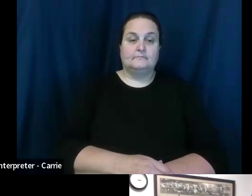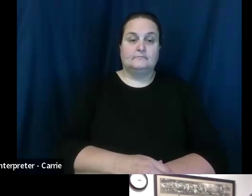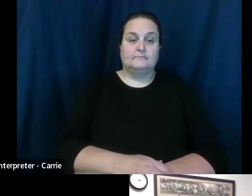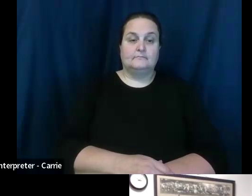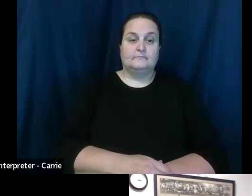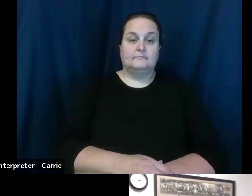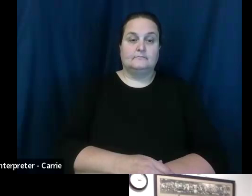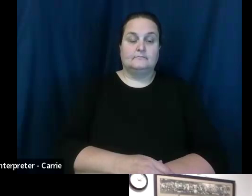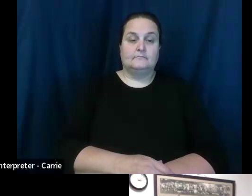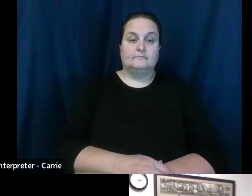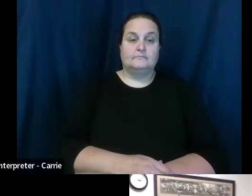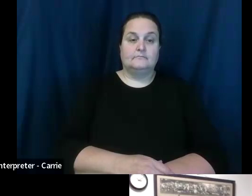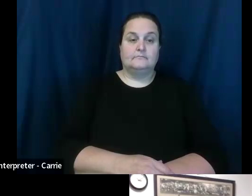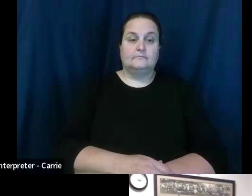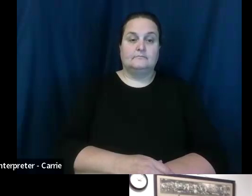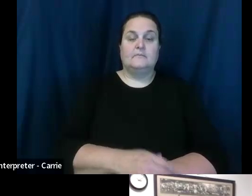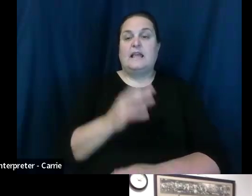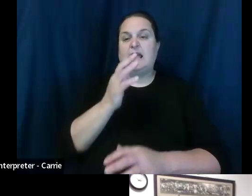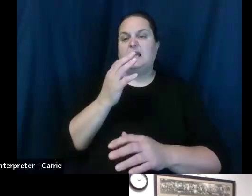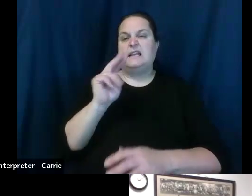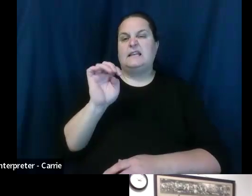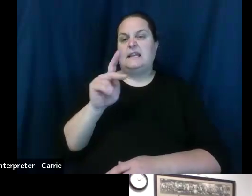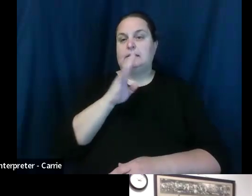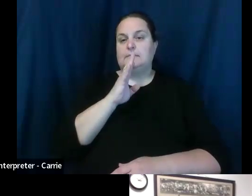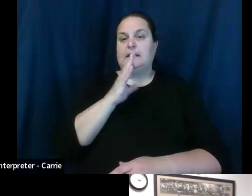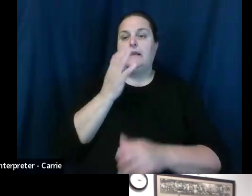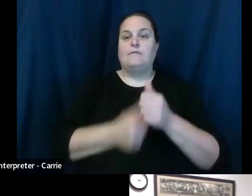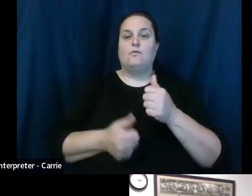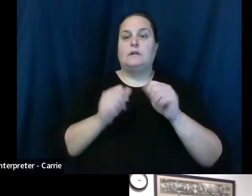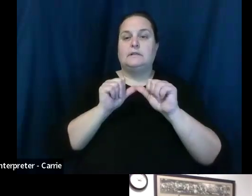I'm filling out the questions for myself.